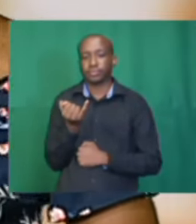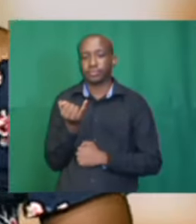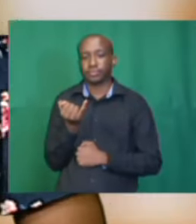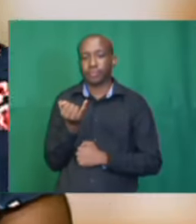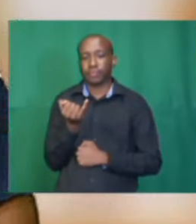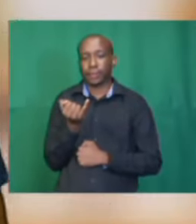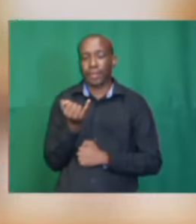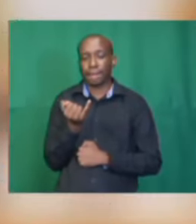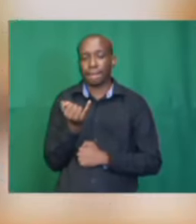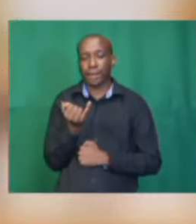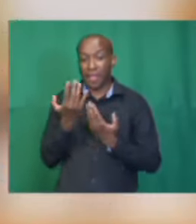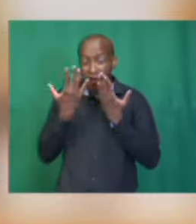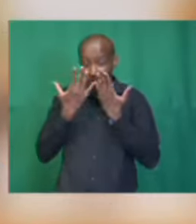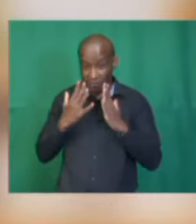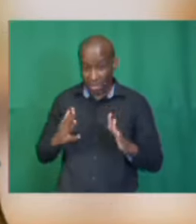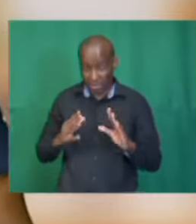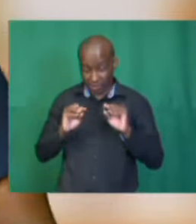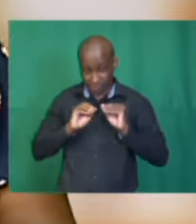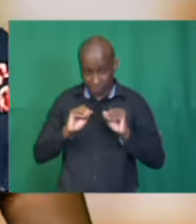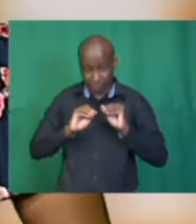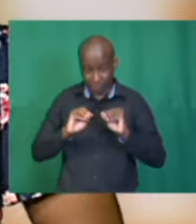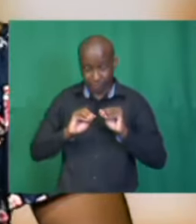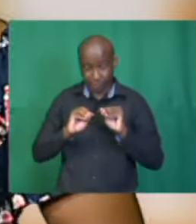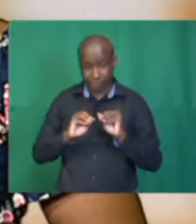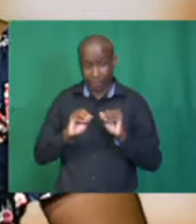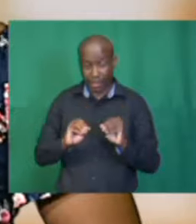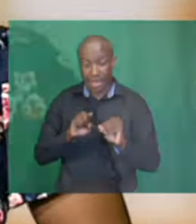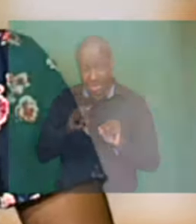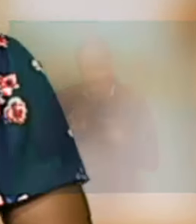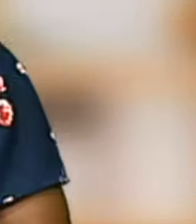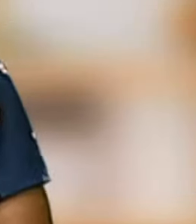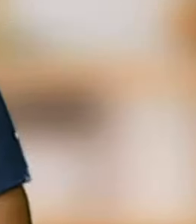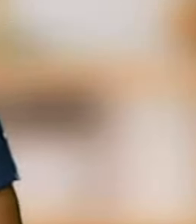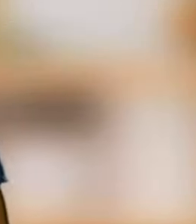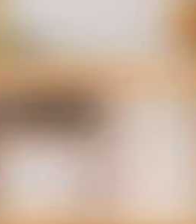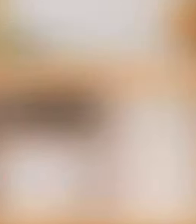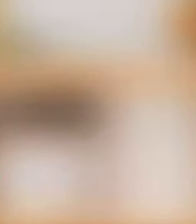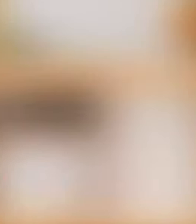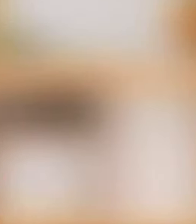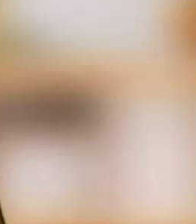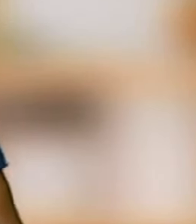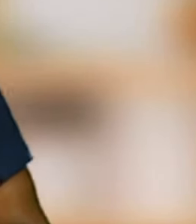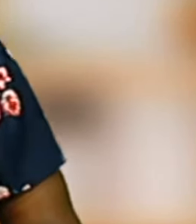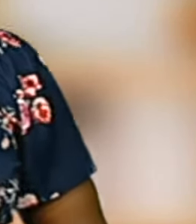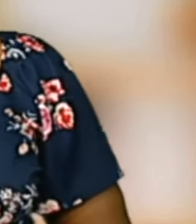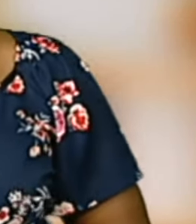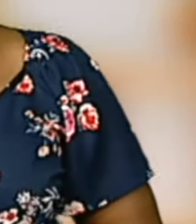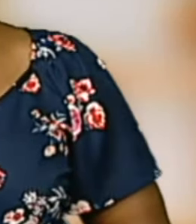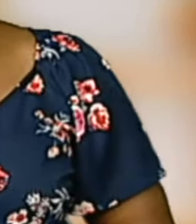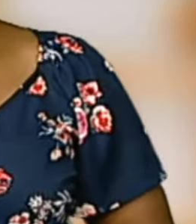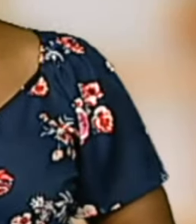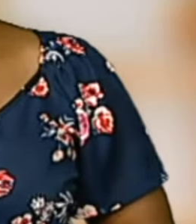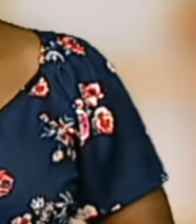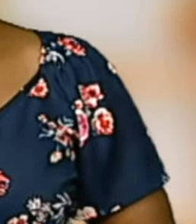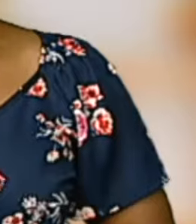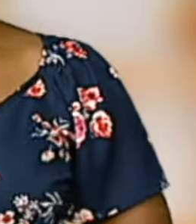by the end of this lesson, you should be able to narrate, to give an account.